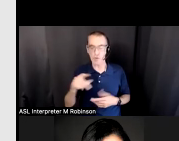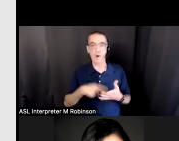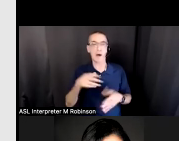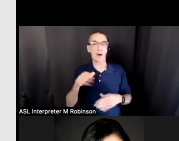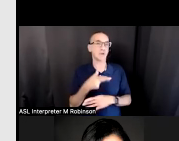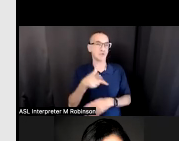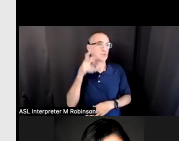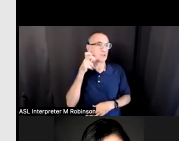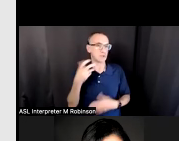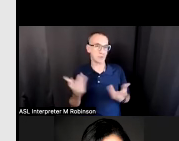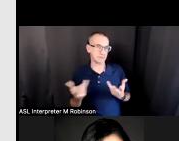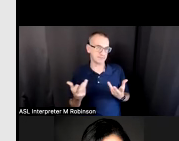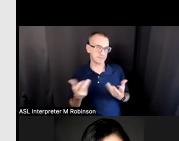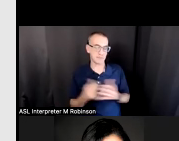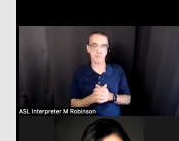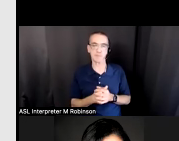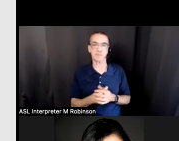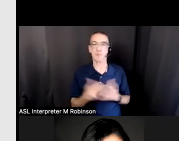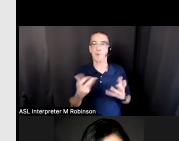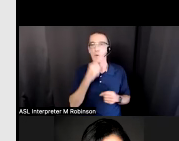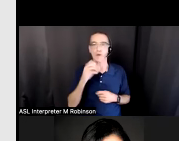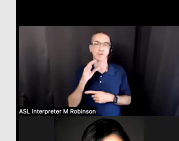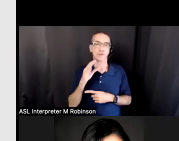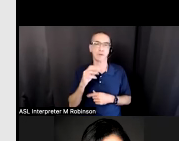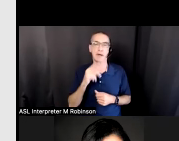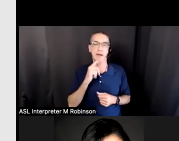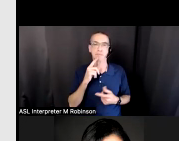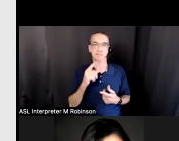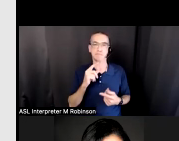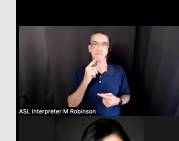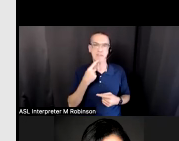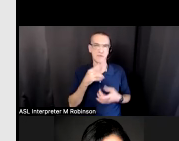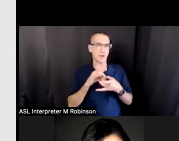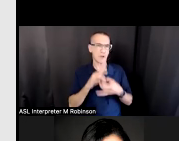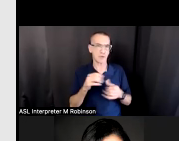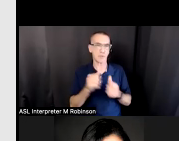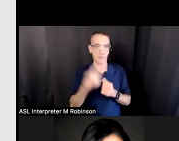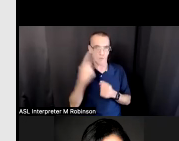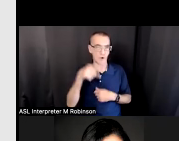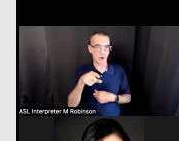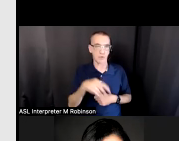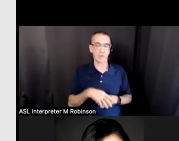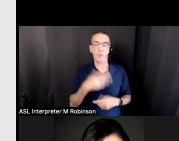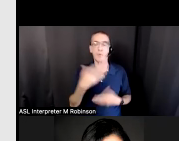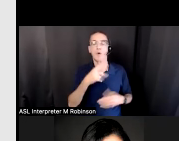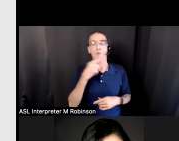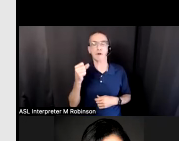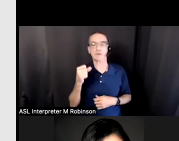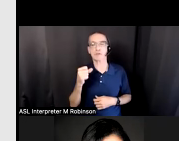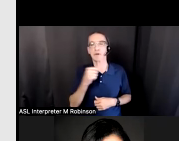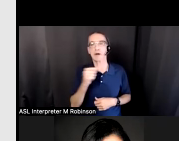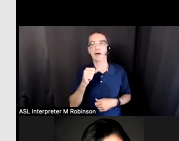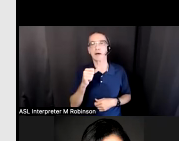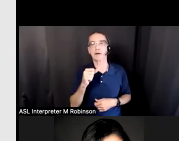you listen to? What was a significant relationship for you? And what was a risk